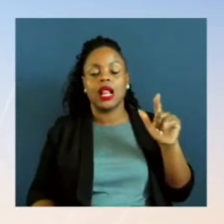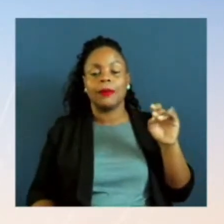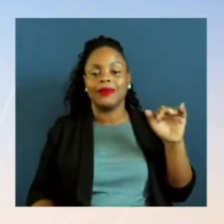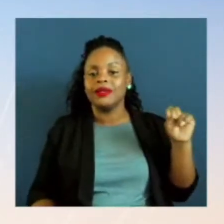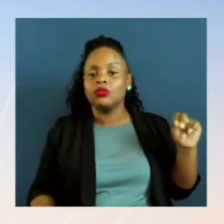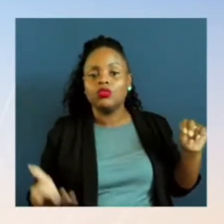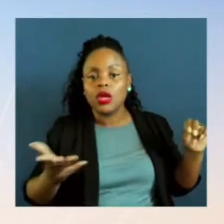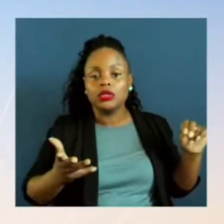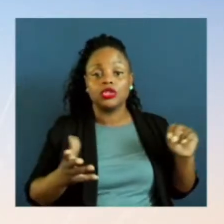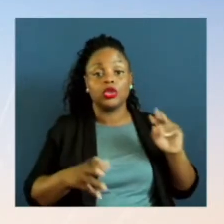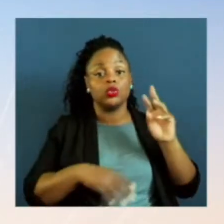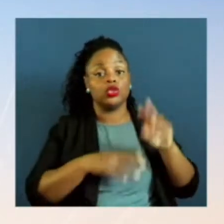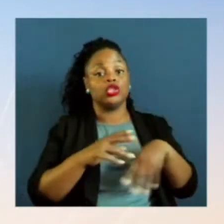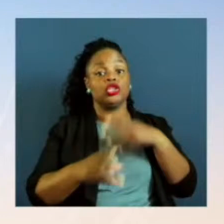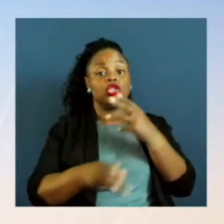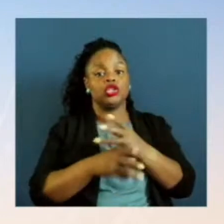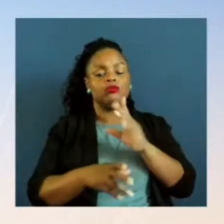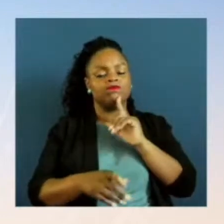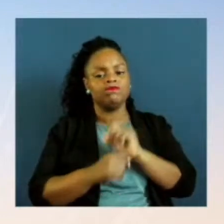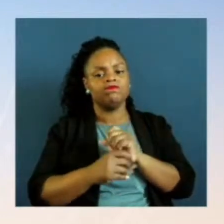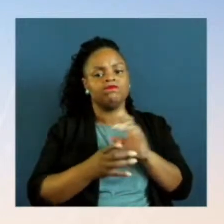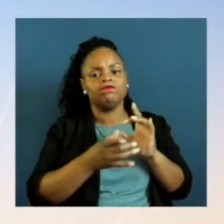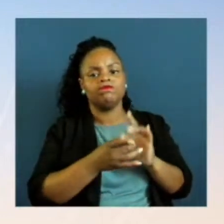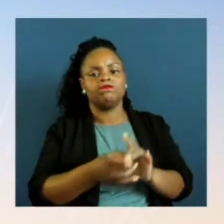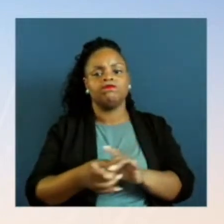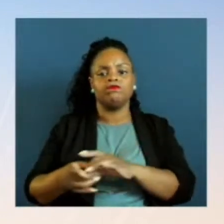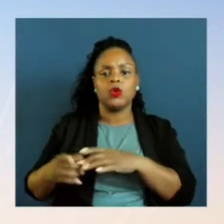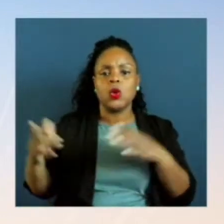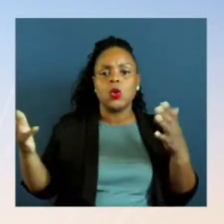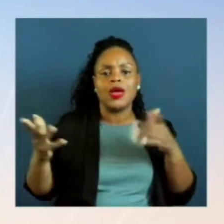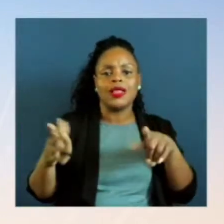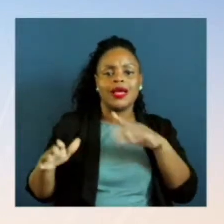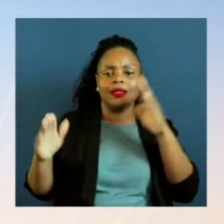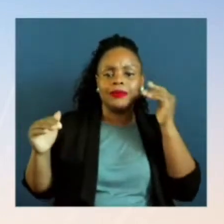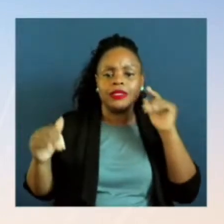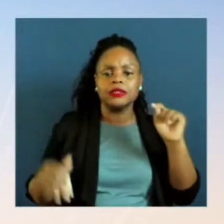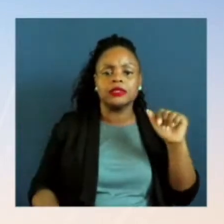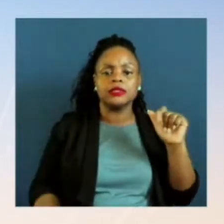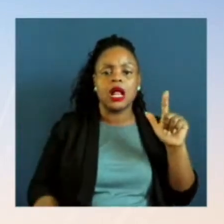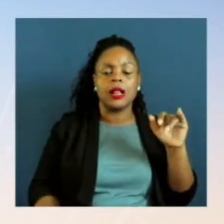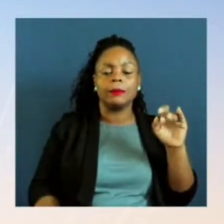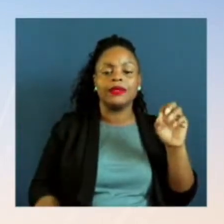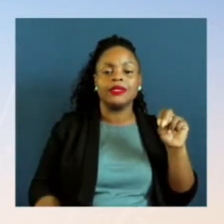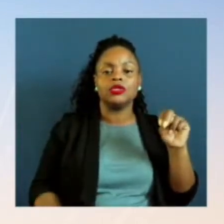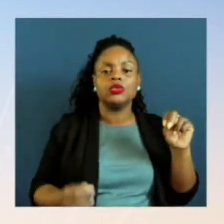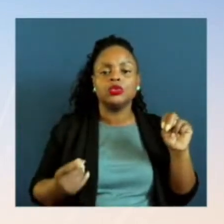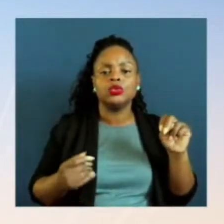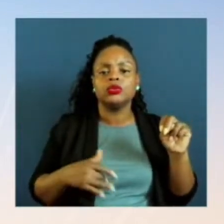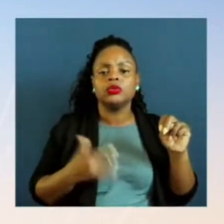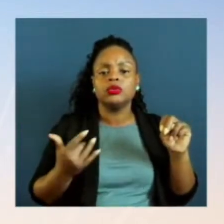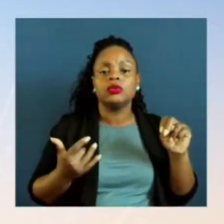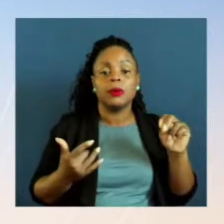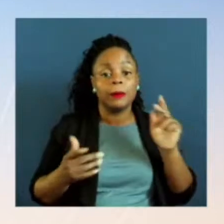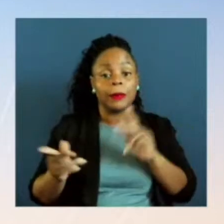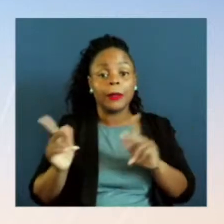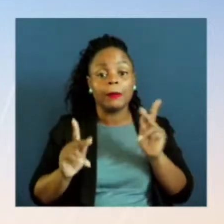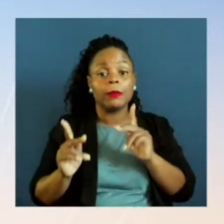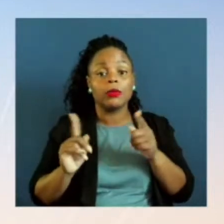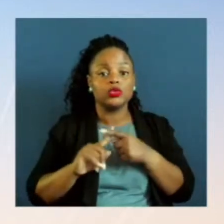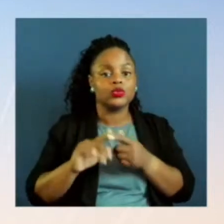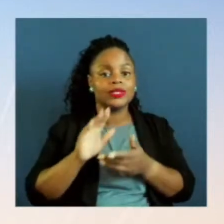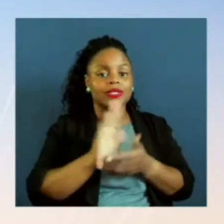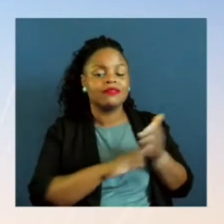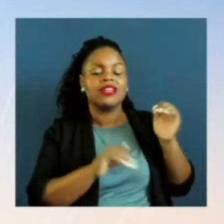Taliban to do, which is allow people who want to depart the country to depart. And China has to decide where they are in that